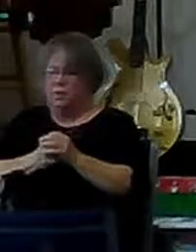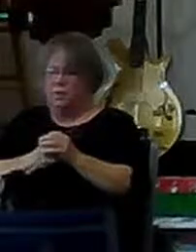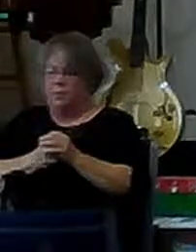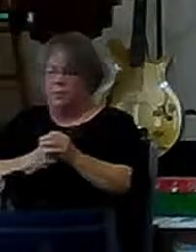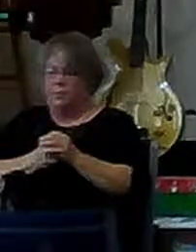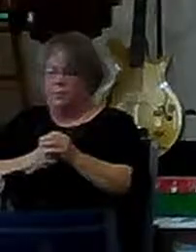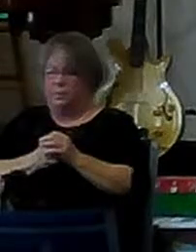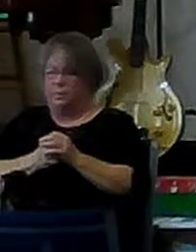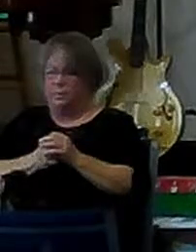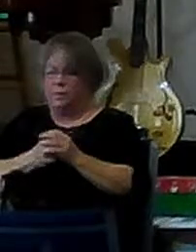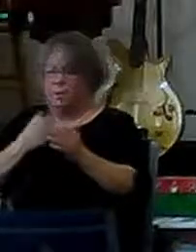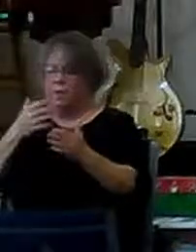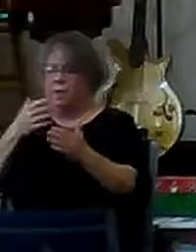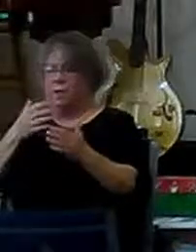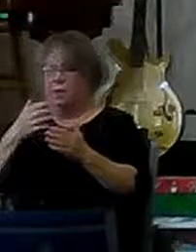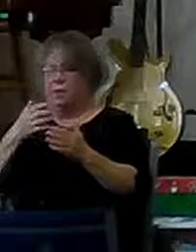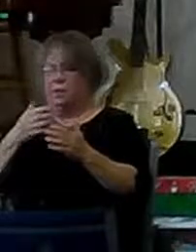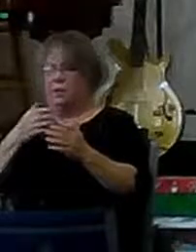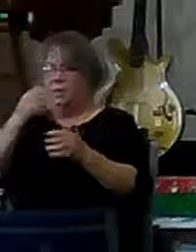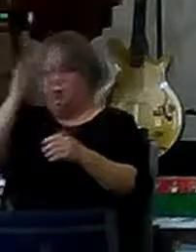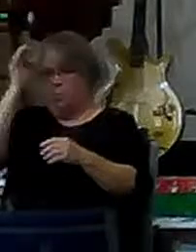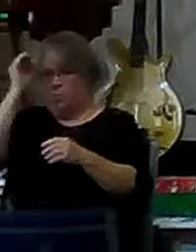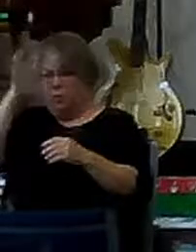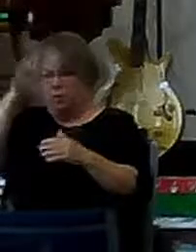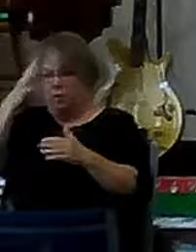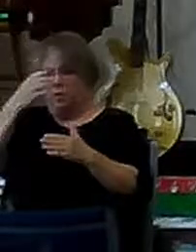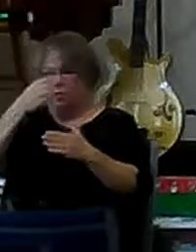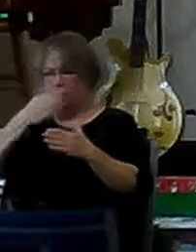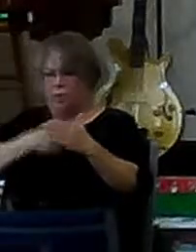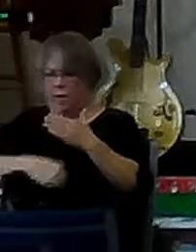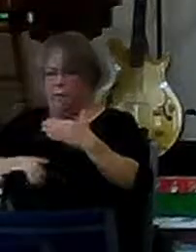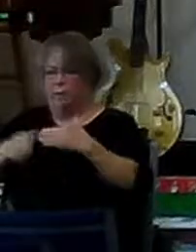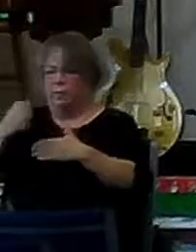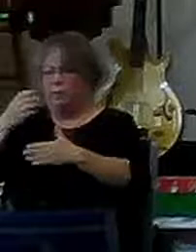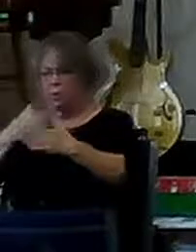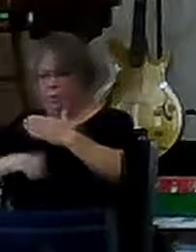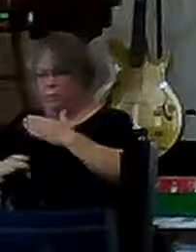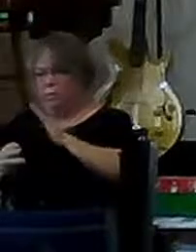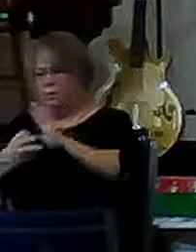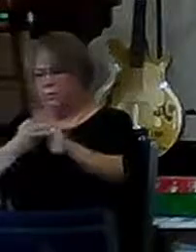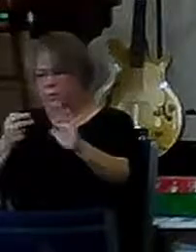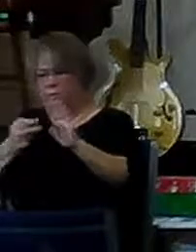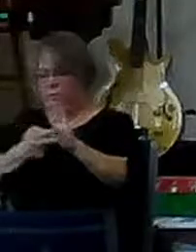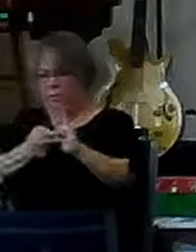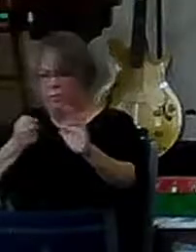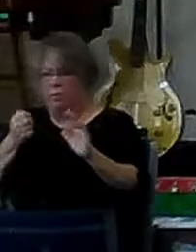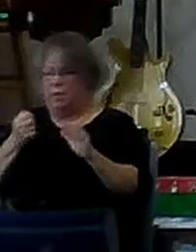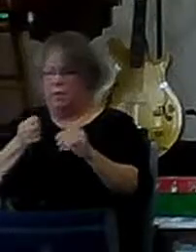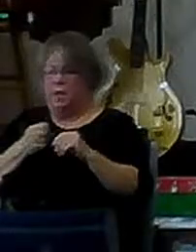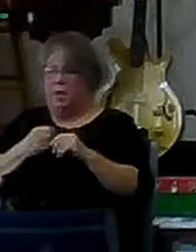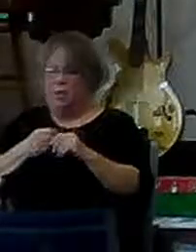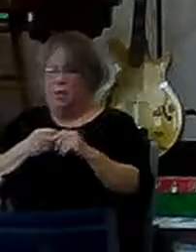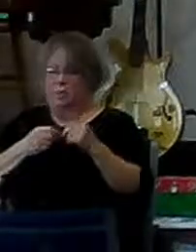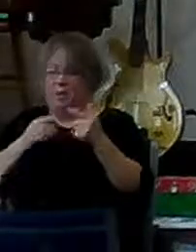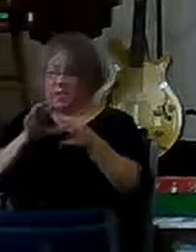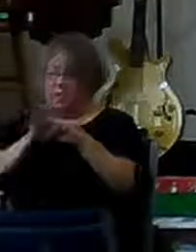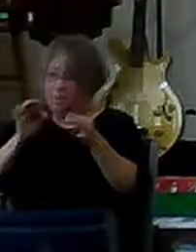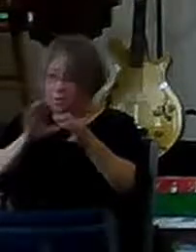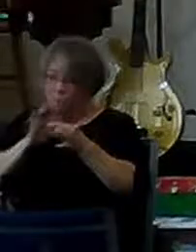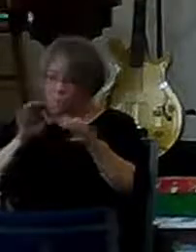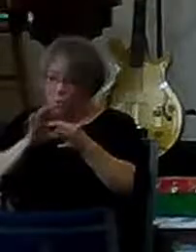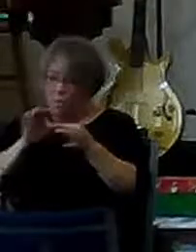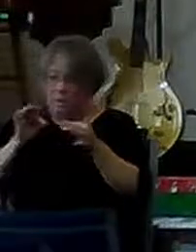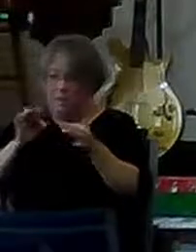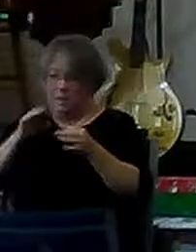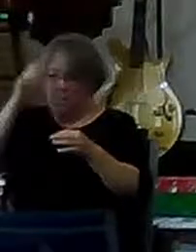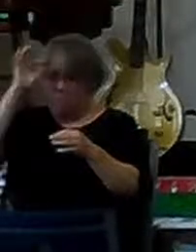is a safe way to help you from that temptation. But in the story I just told to you, the pastor just said, I don't want to deal with